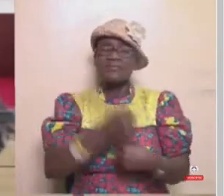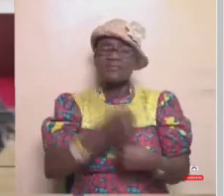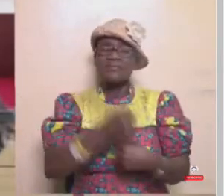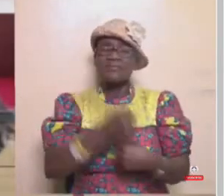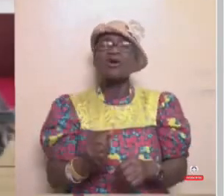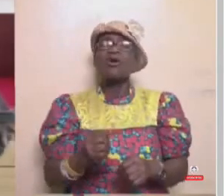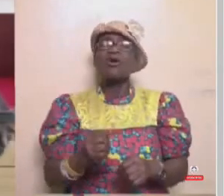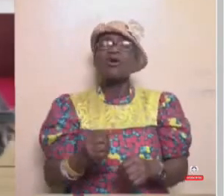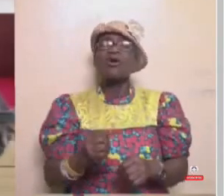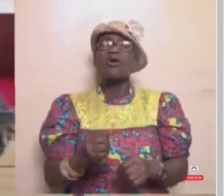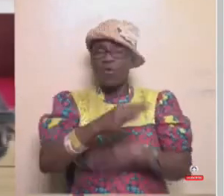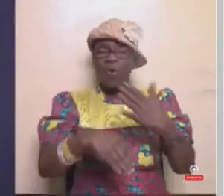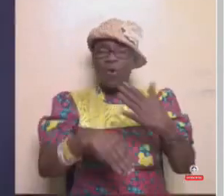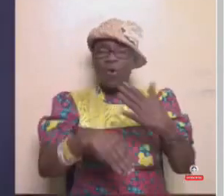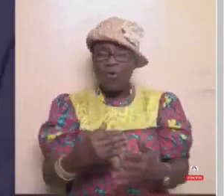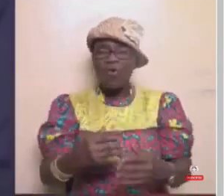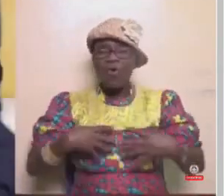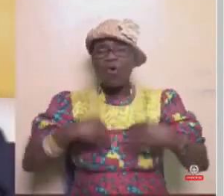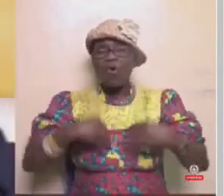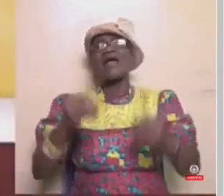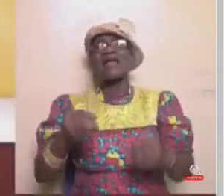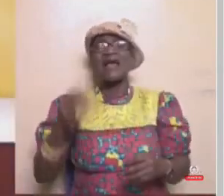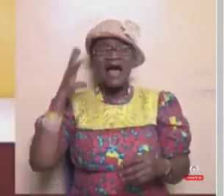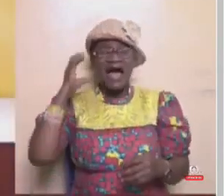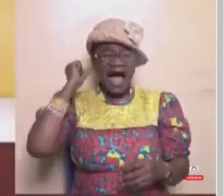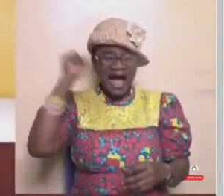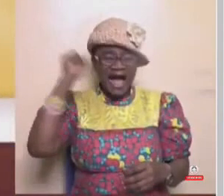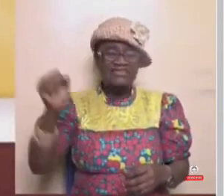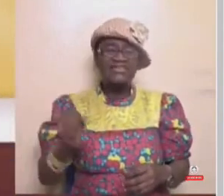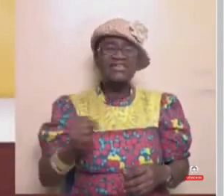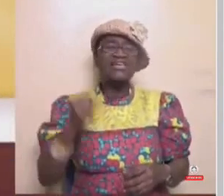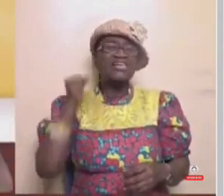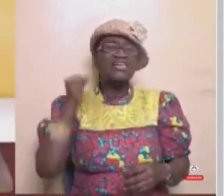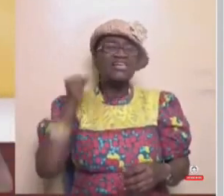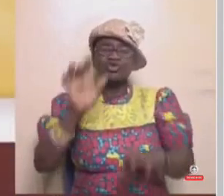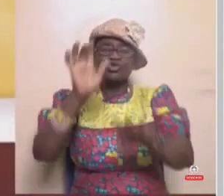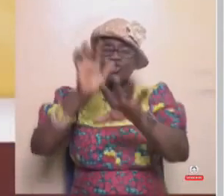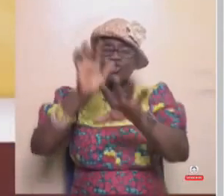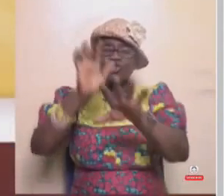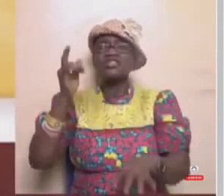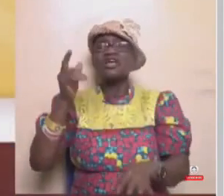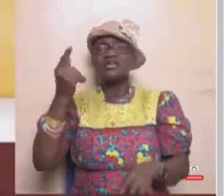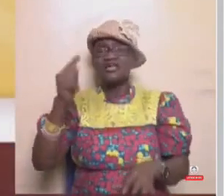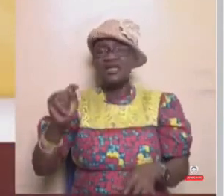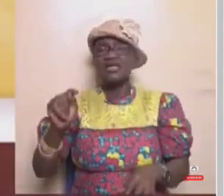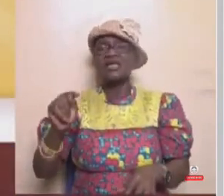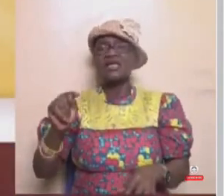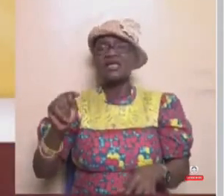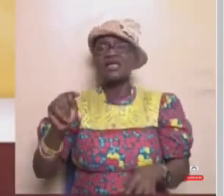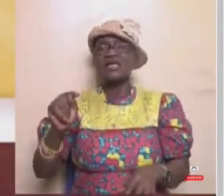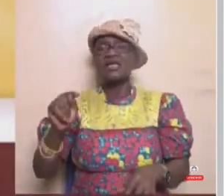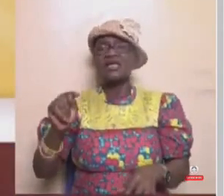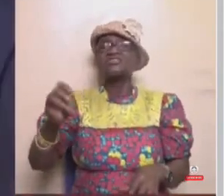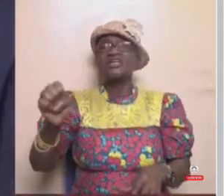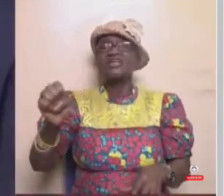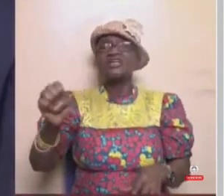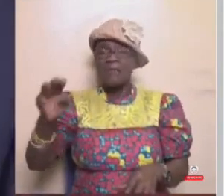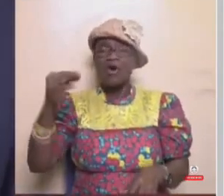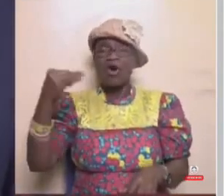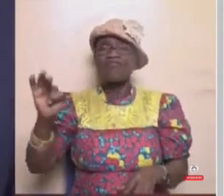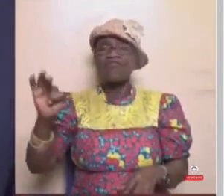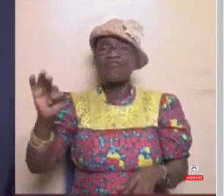of his garment. And that was the end of her problem. She did something. God